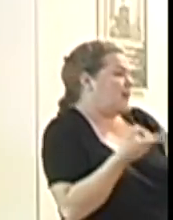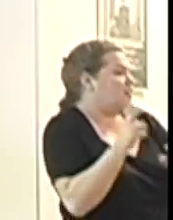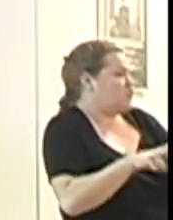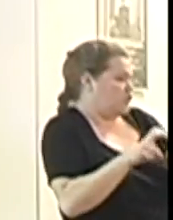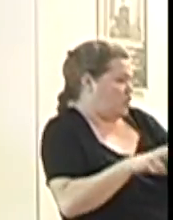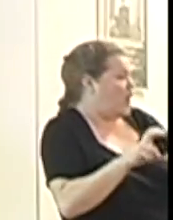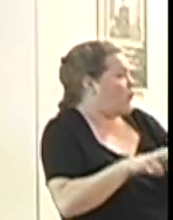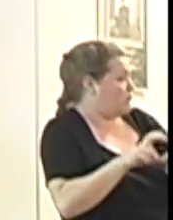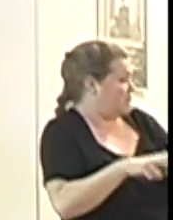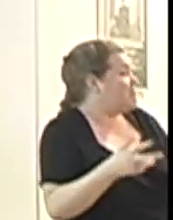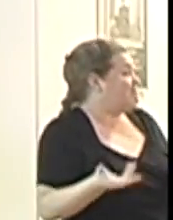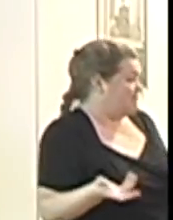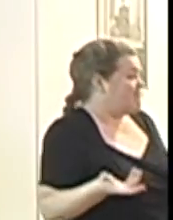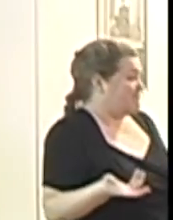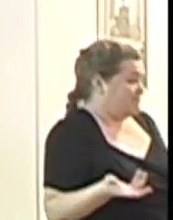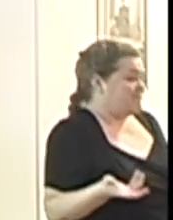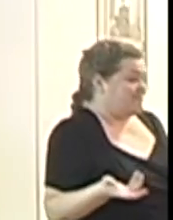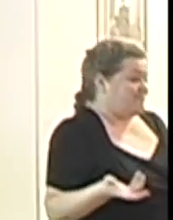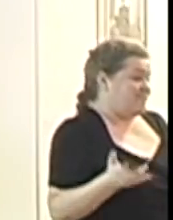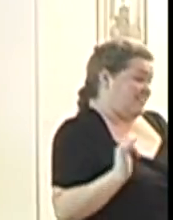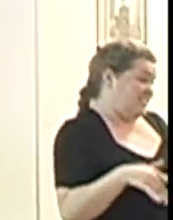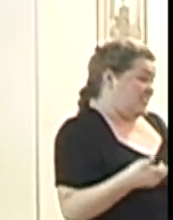And the ASL sign chair is repeated.